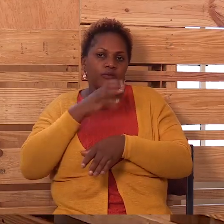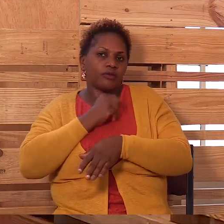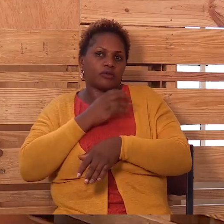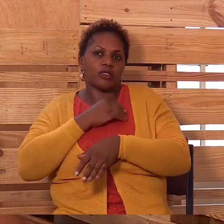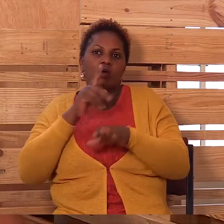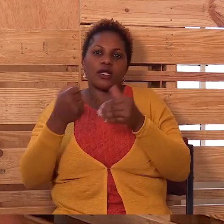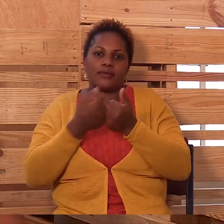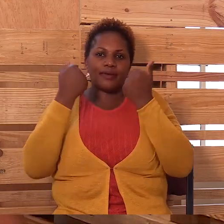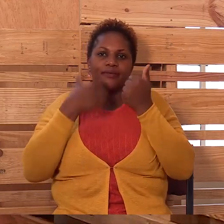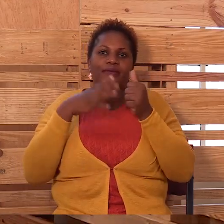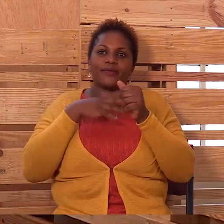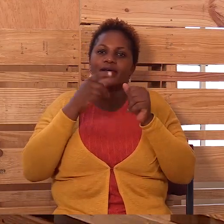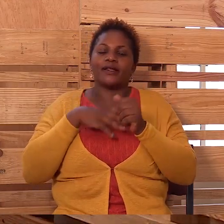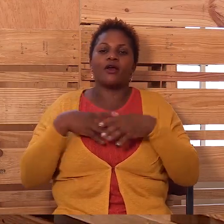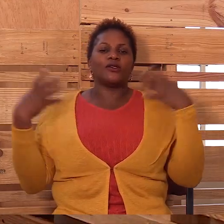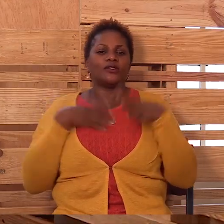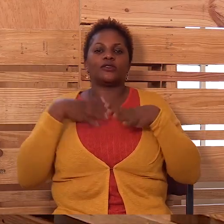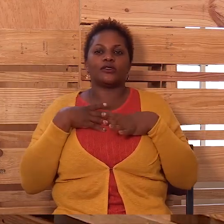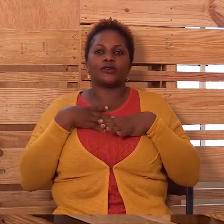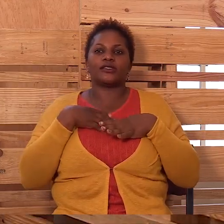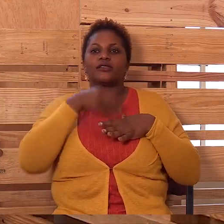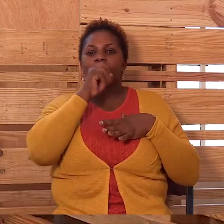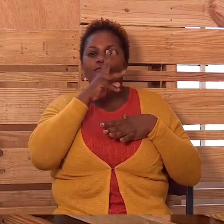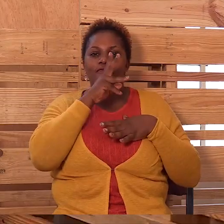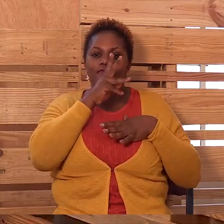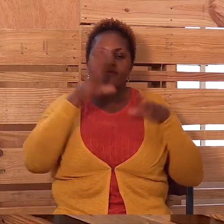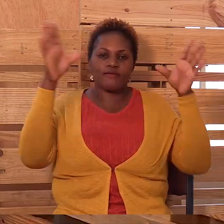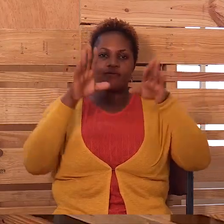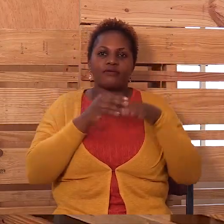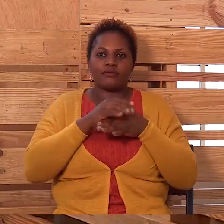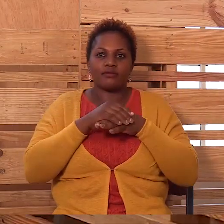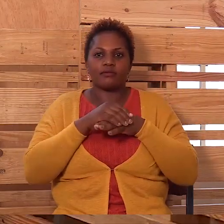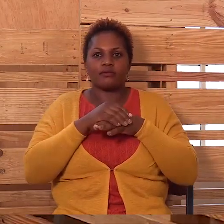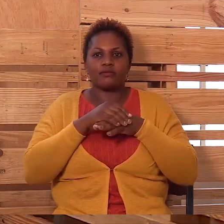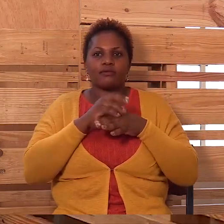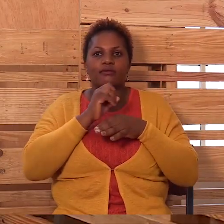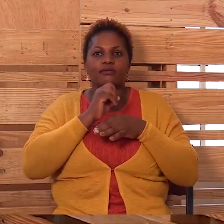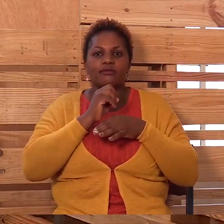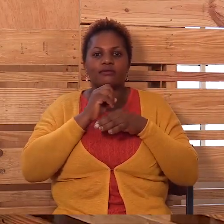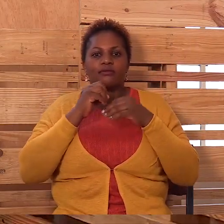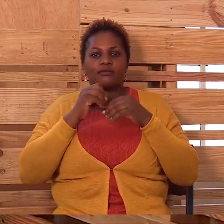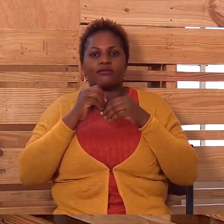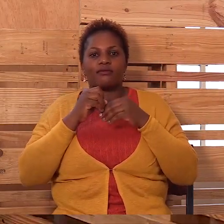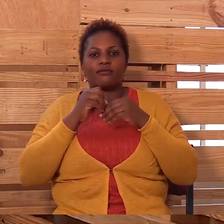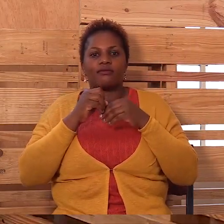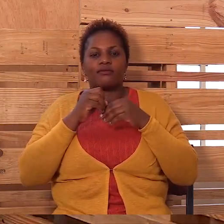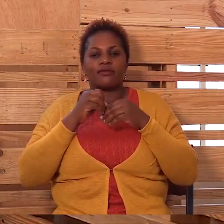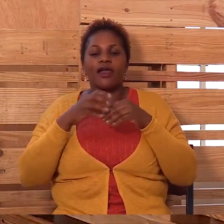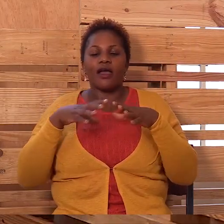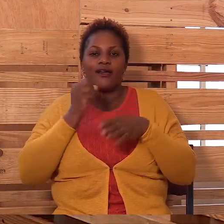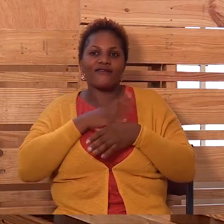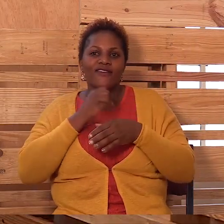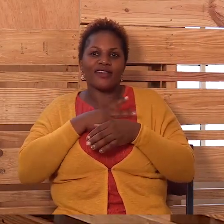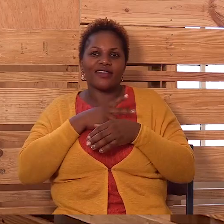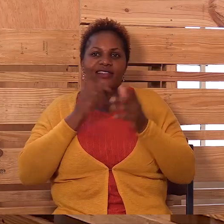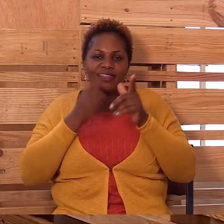scared. So this is what happened. The people went into a panic. Ooh-wee, the earth is going to swallow us. Ooh-wee, the earth is swallowing us. Ooh-wee,